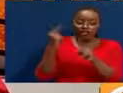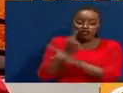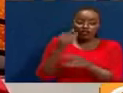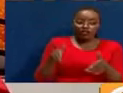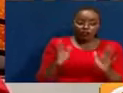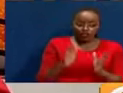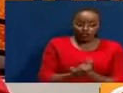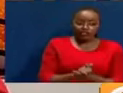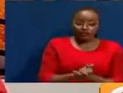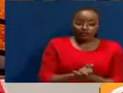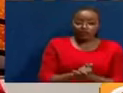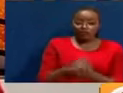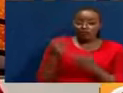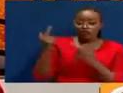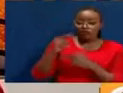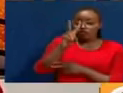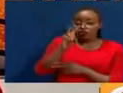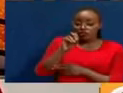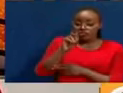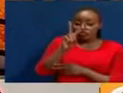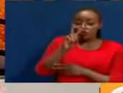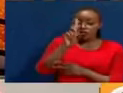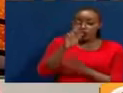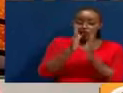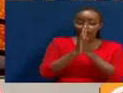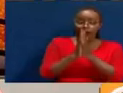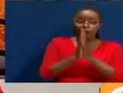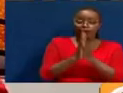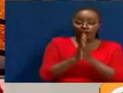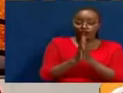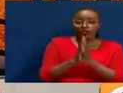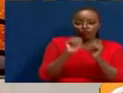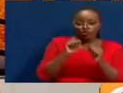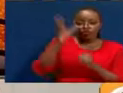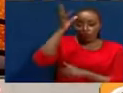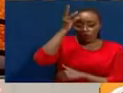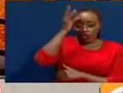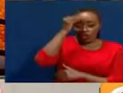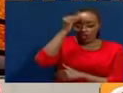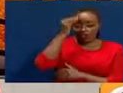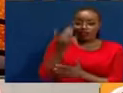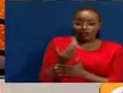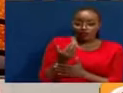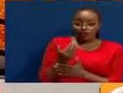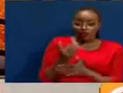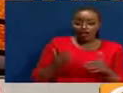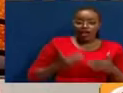ways. I look forward to 2021 and pray that may we learn